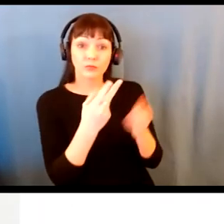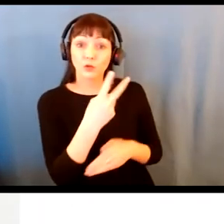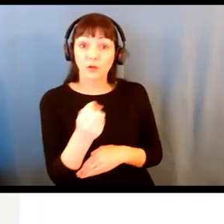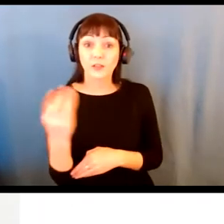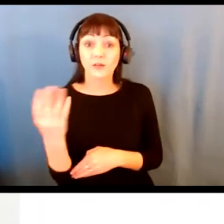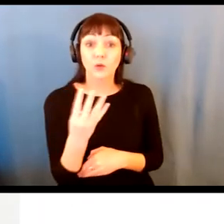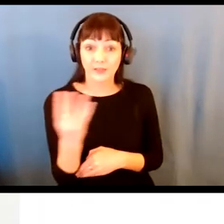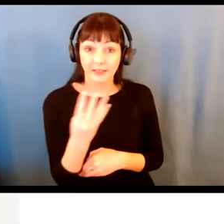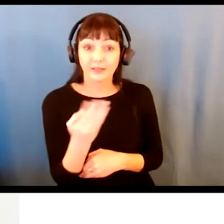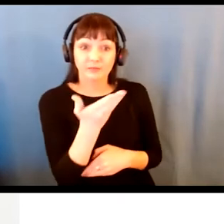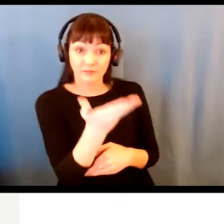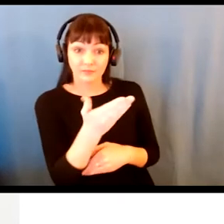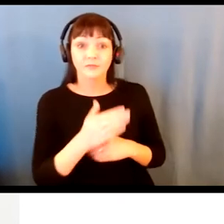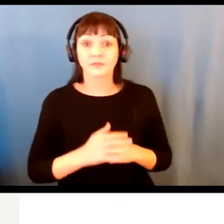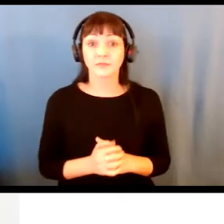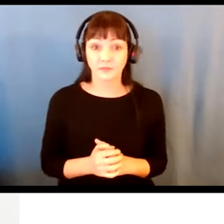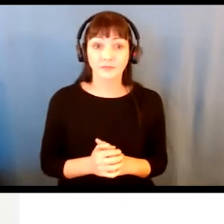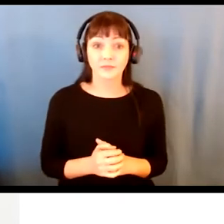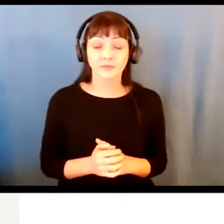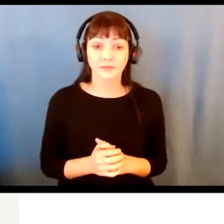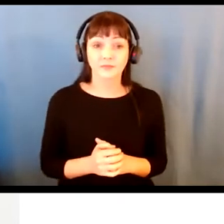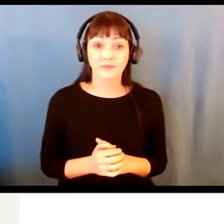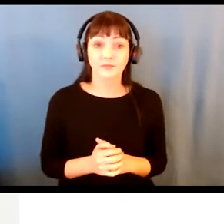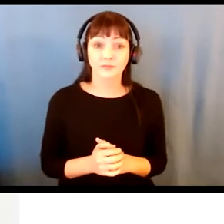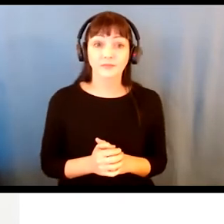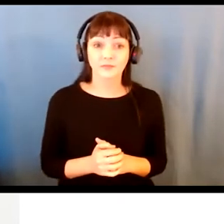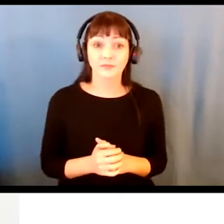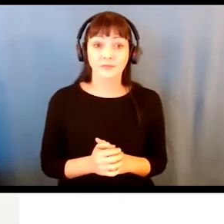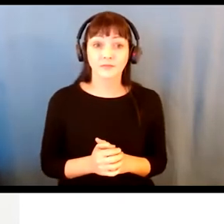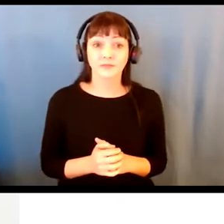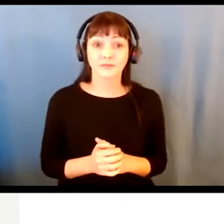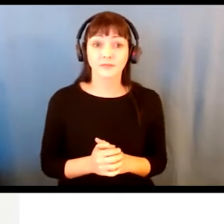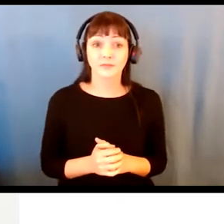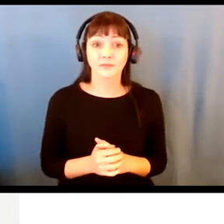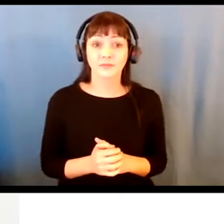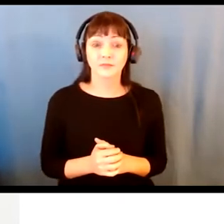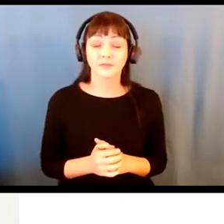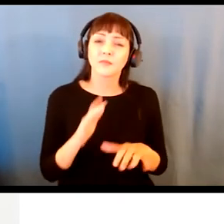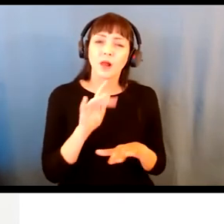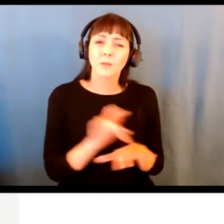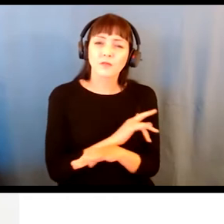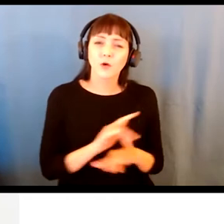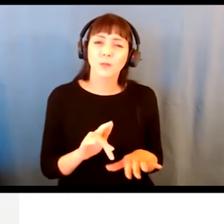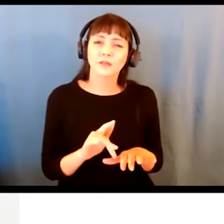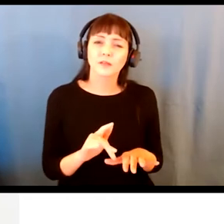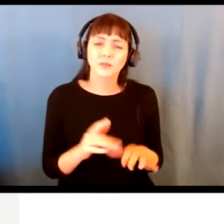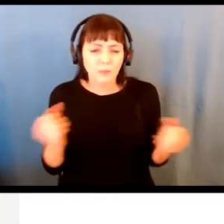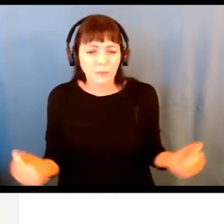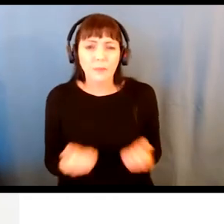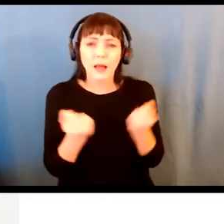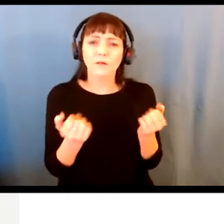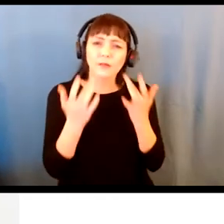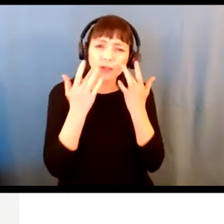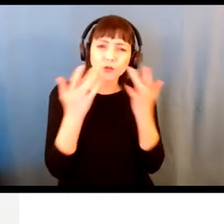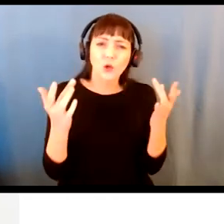Fraser and a number of medical collections on Cabinet of Curiosities, How Disability Was Kept in a Box, a performance that powerfully